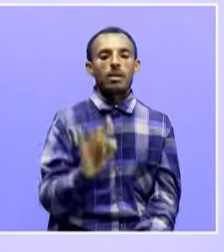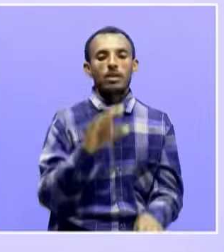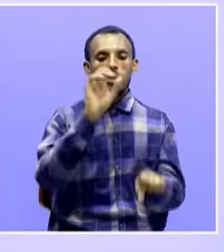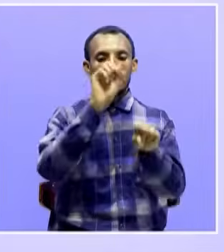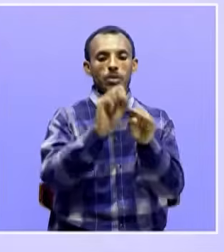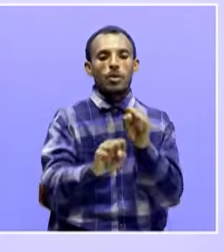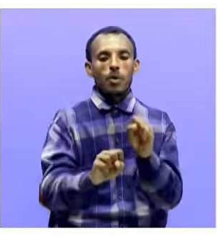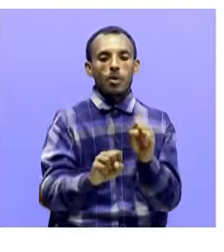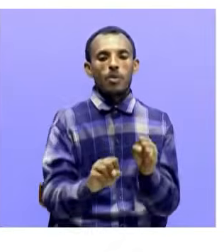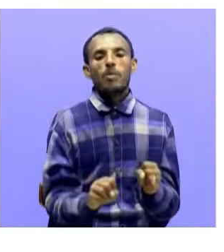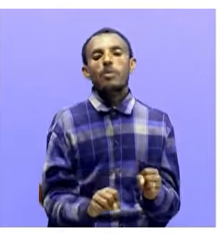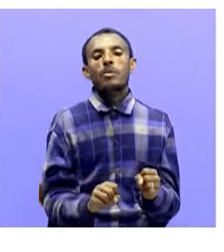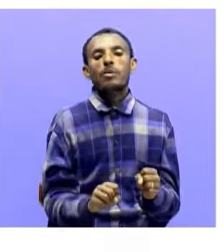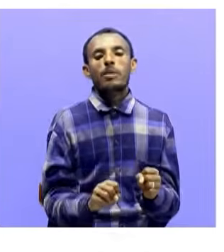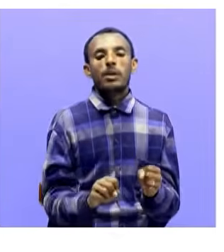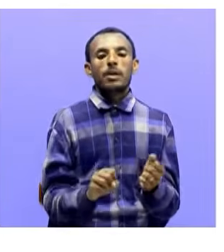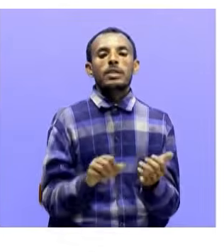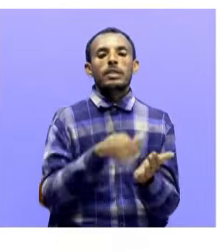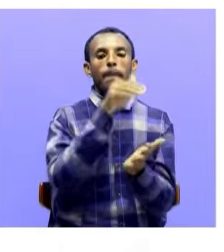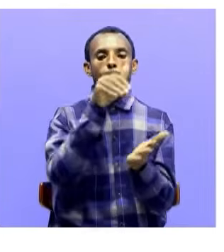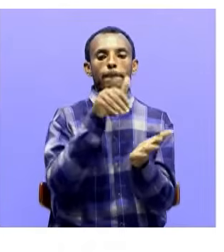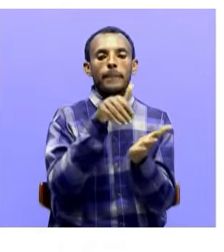the median